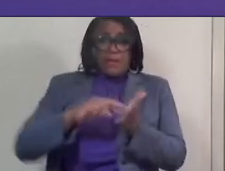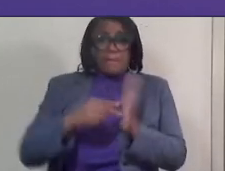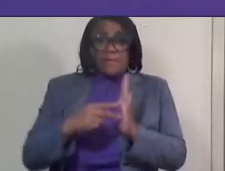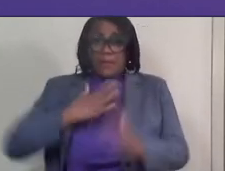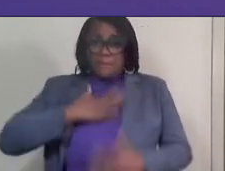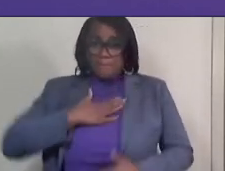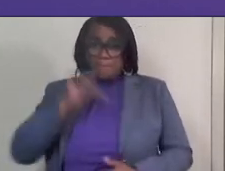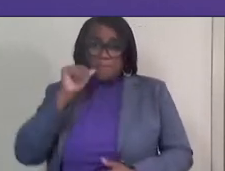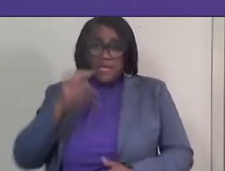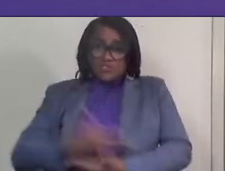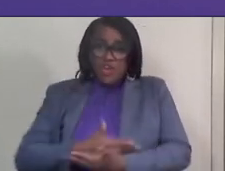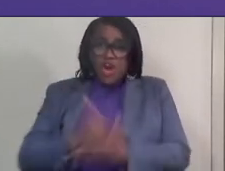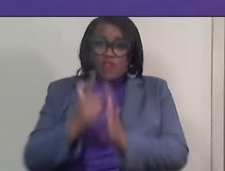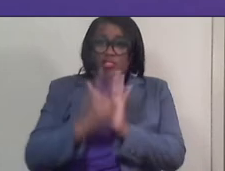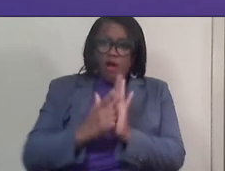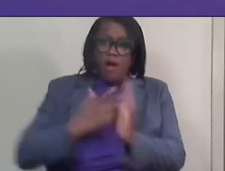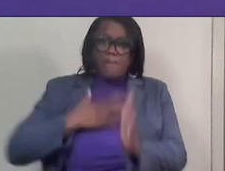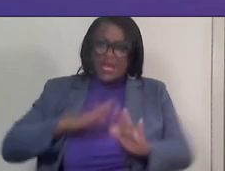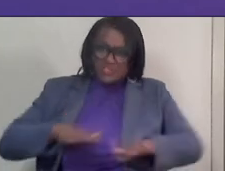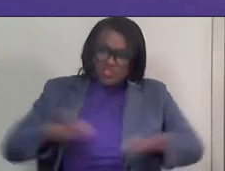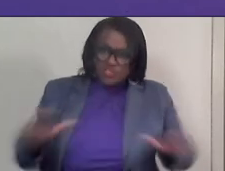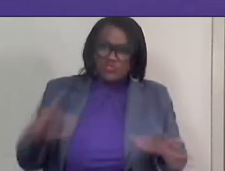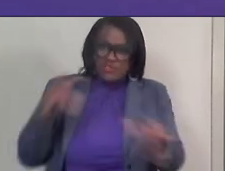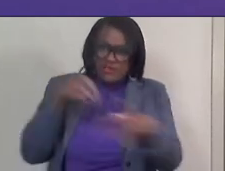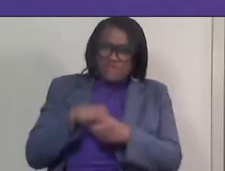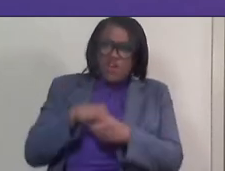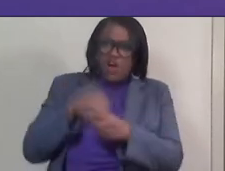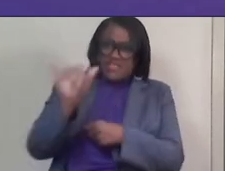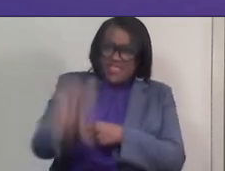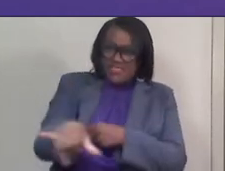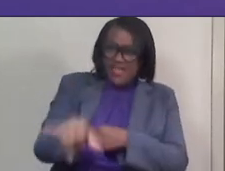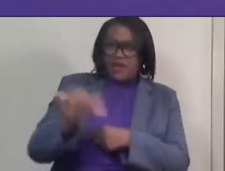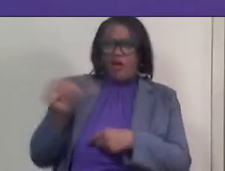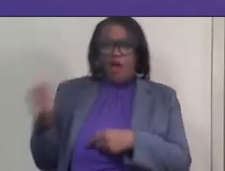or my children also being part of that and other neighbors.